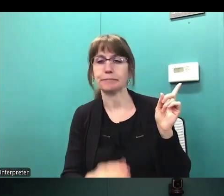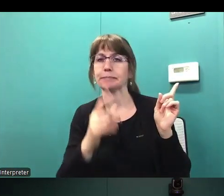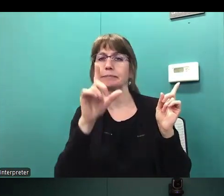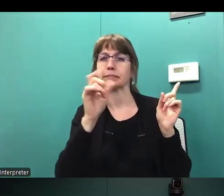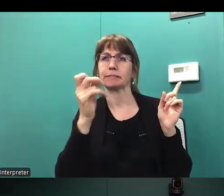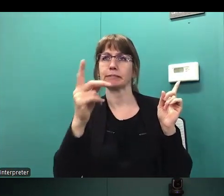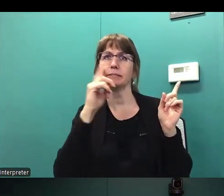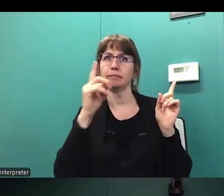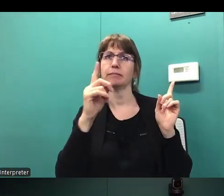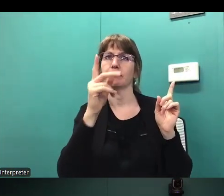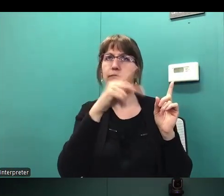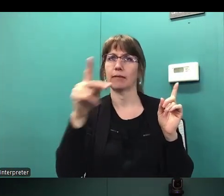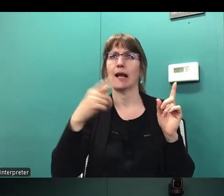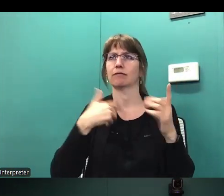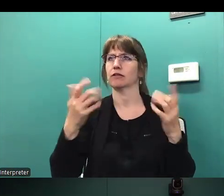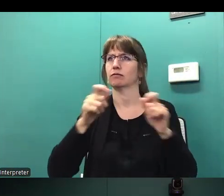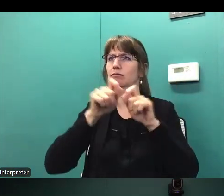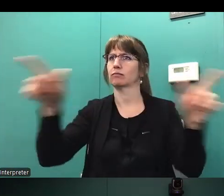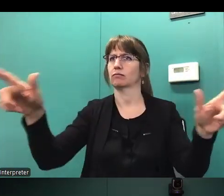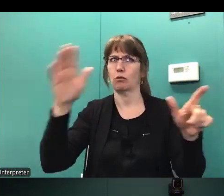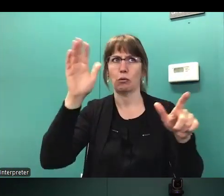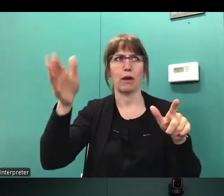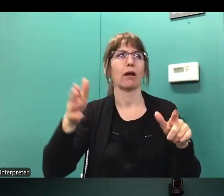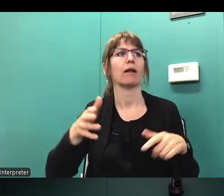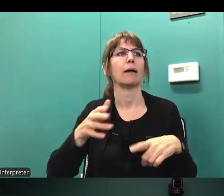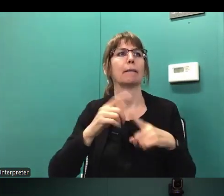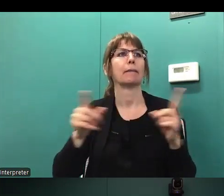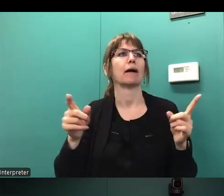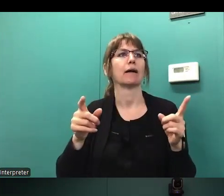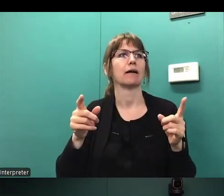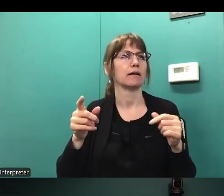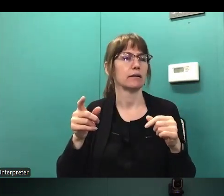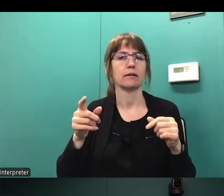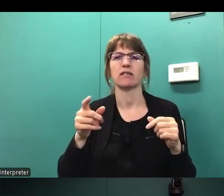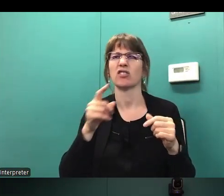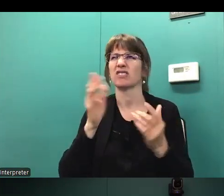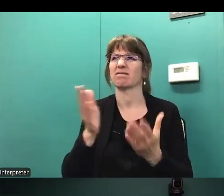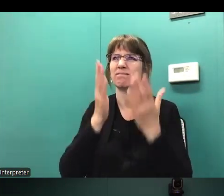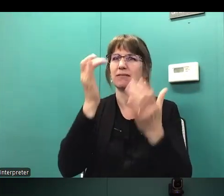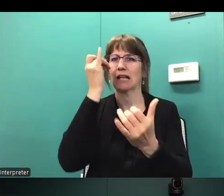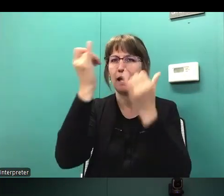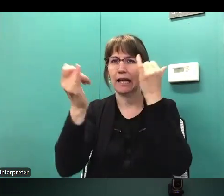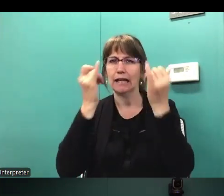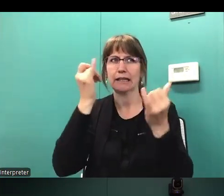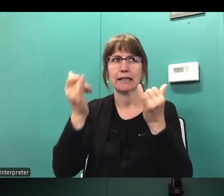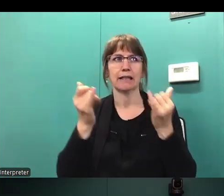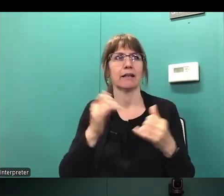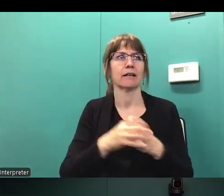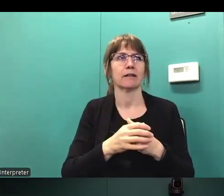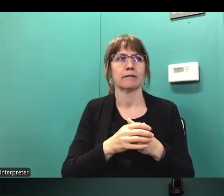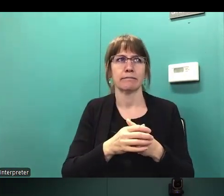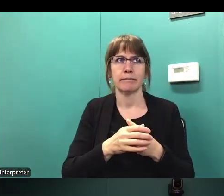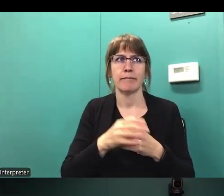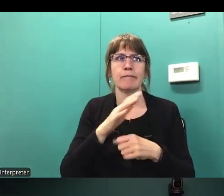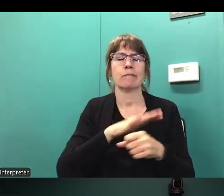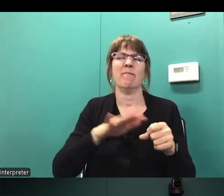the PowerPoint, so when we share it out, I put this in my Google Drive, but just some suggestions if you ever need ideas. Location, materials,